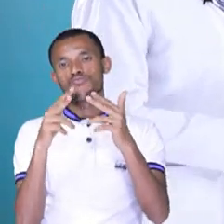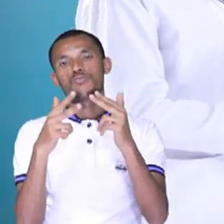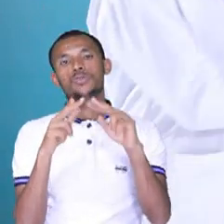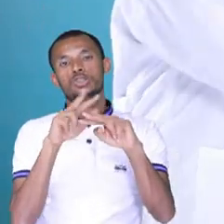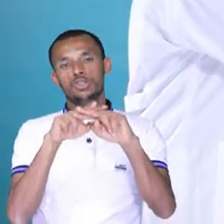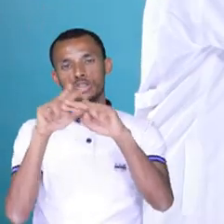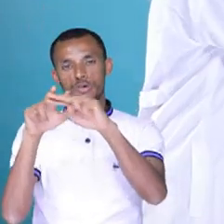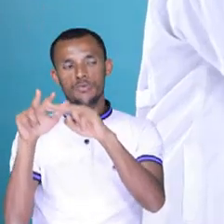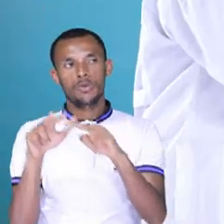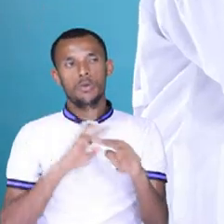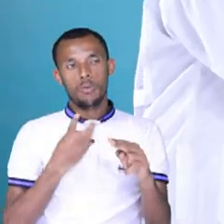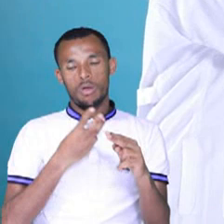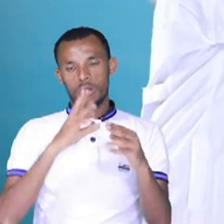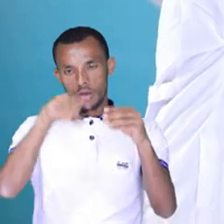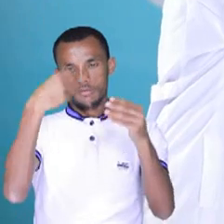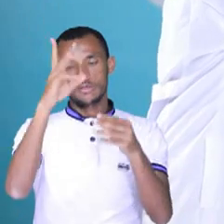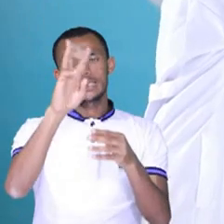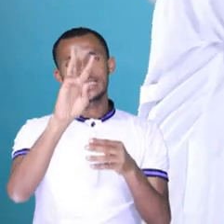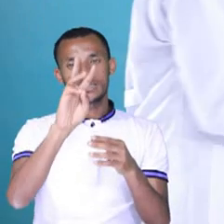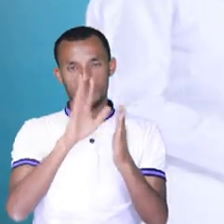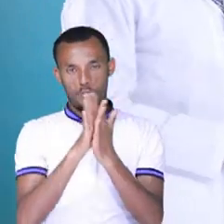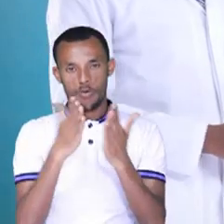we are given thus 6 books are given,